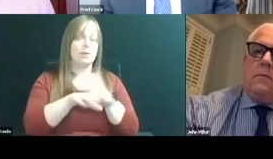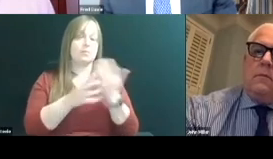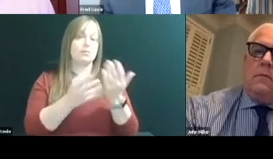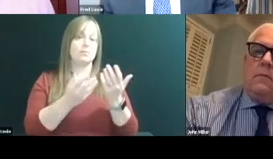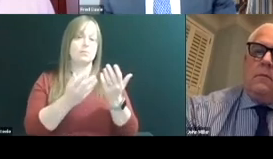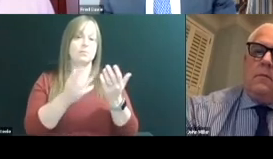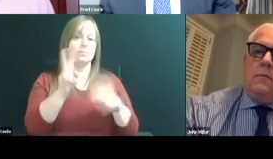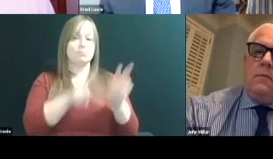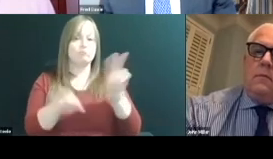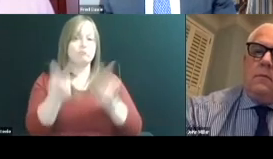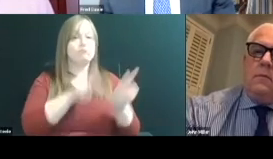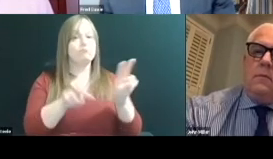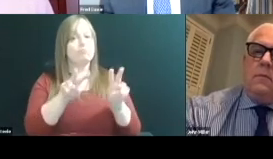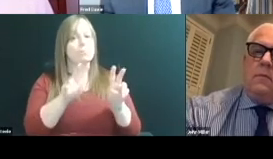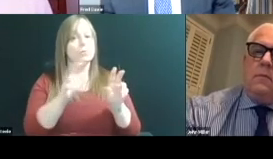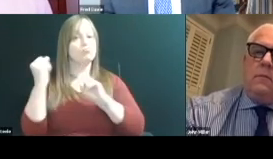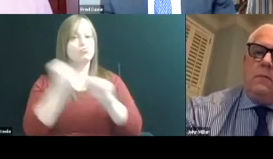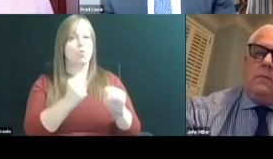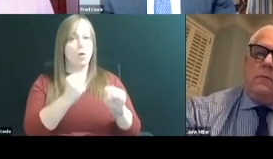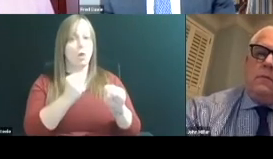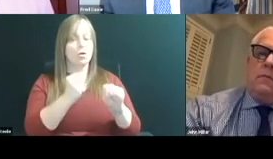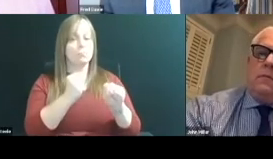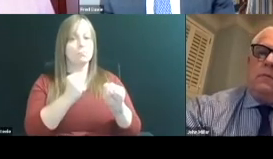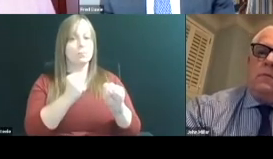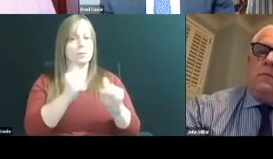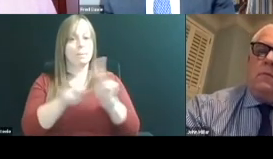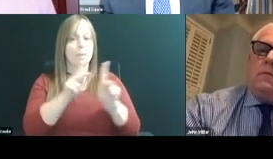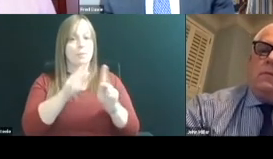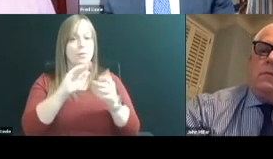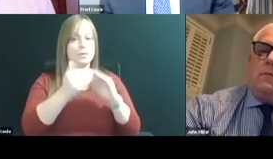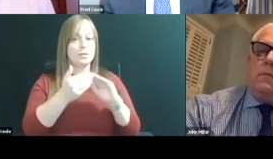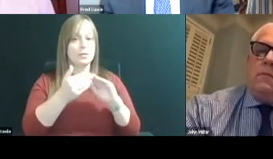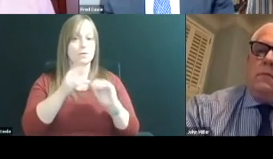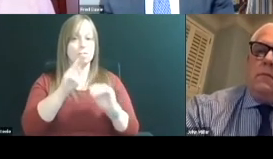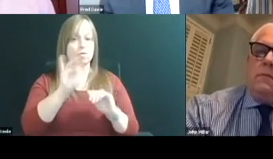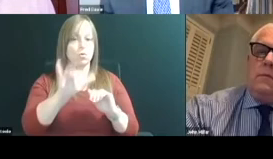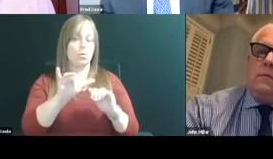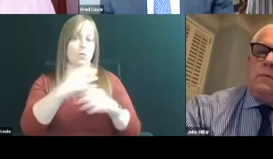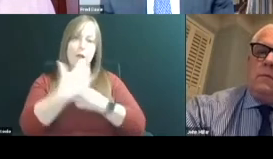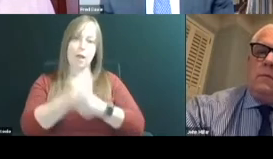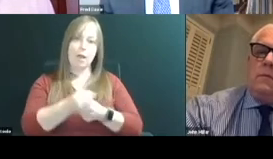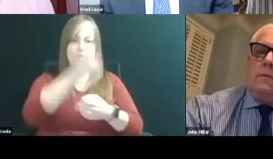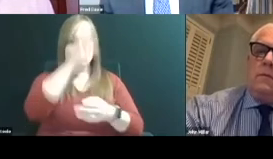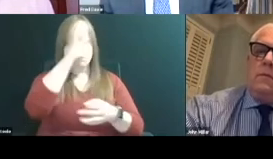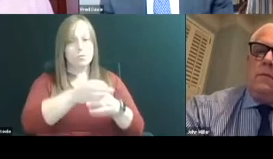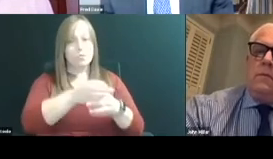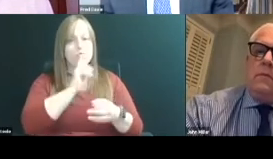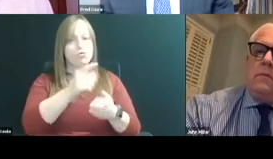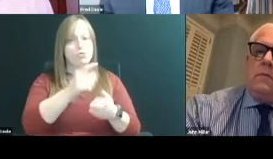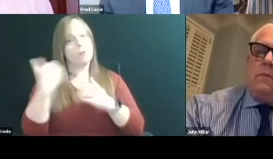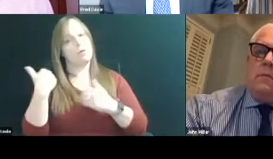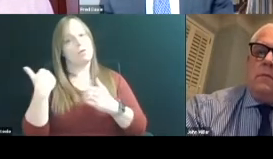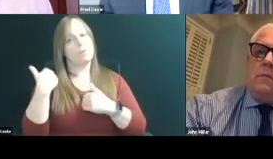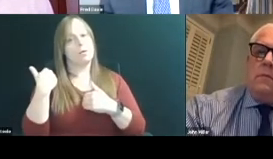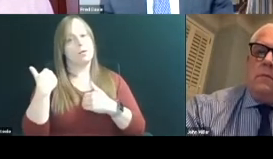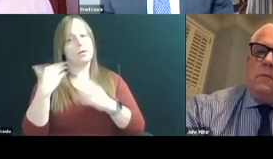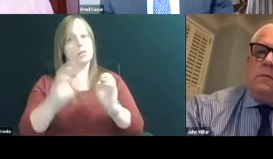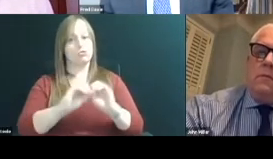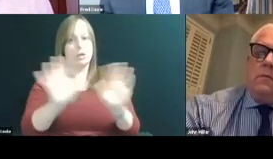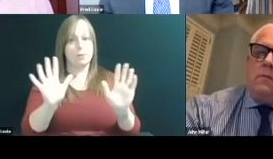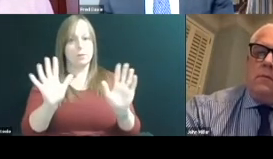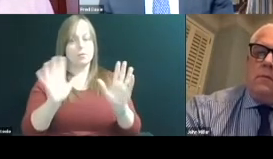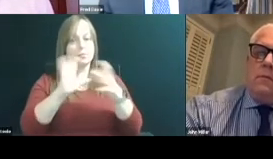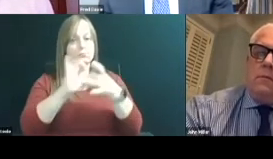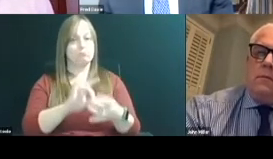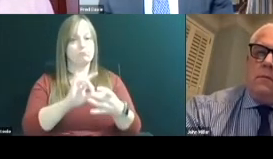civilian oversight will be even stronger, and the people of the city of New York will have confidence that there's true accountability and transparency